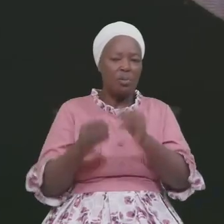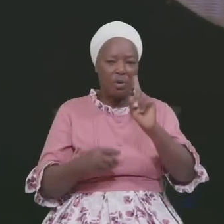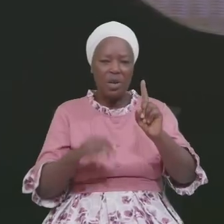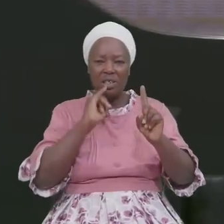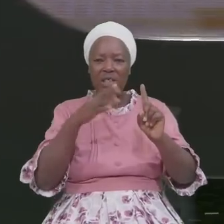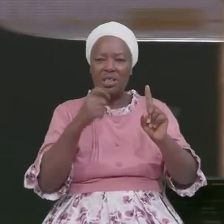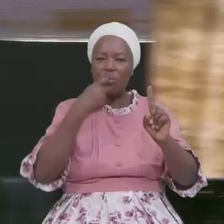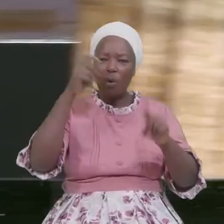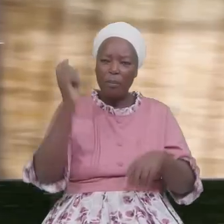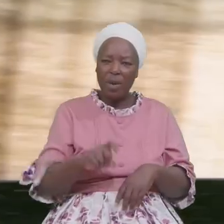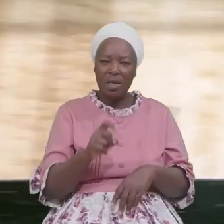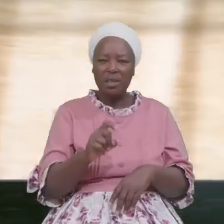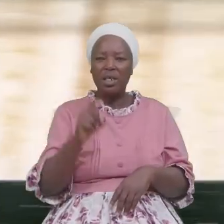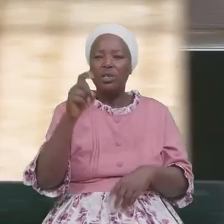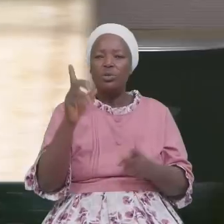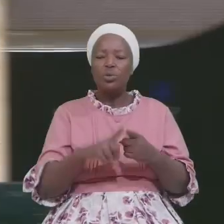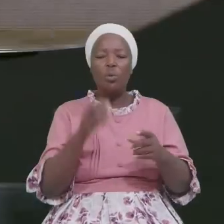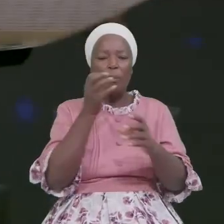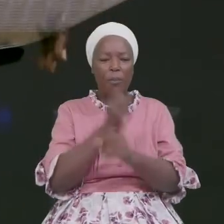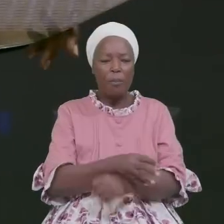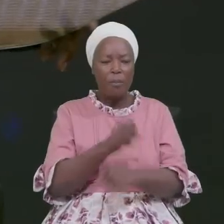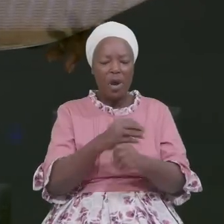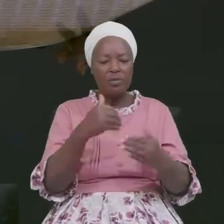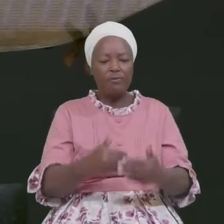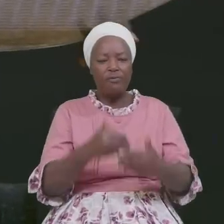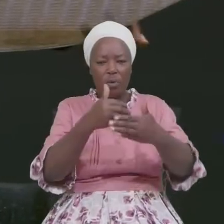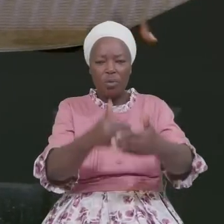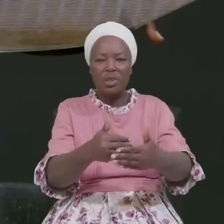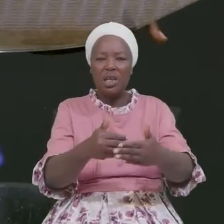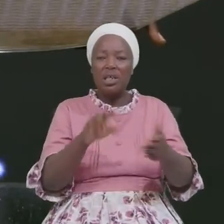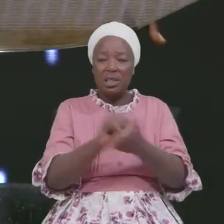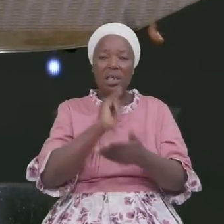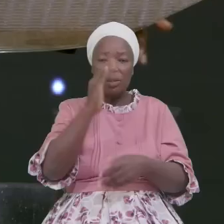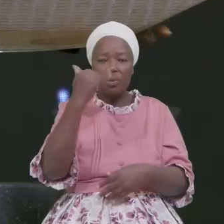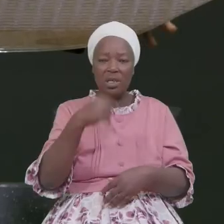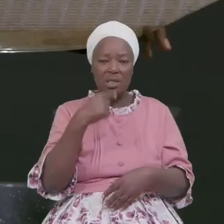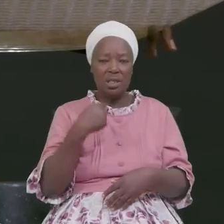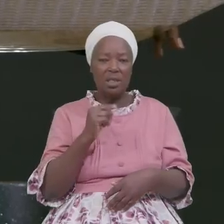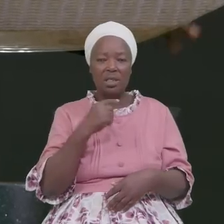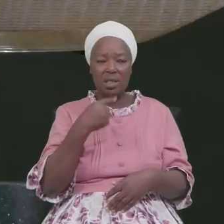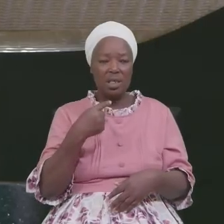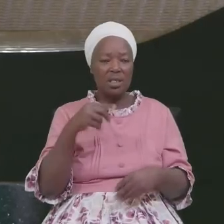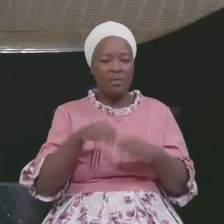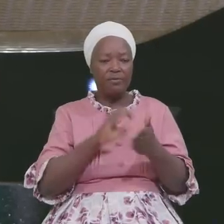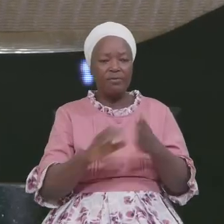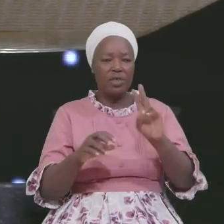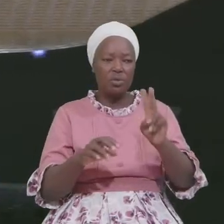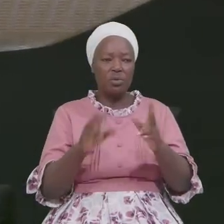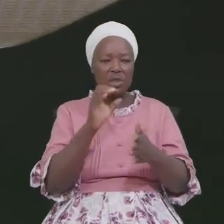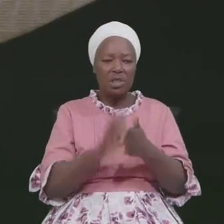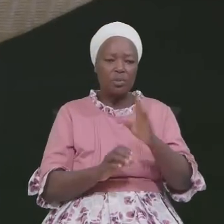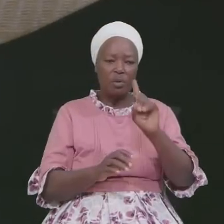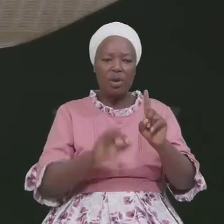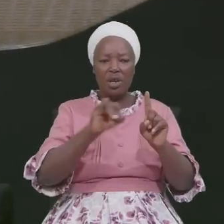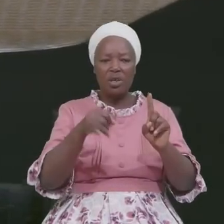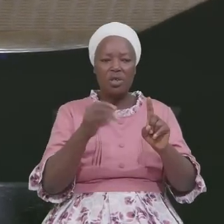the command to march forward. That's why he says in verse 2, chapter 1, he